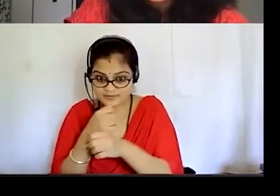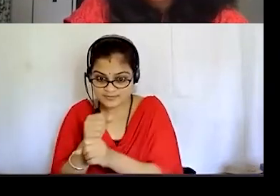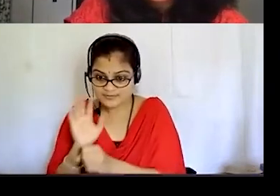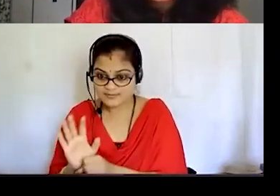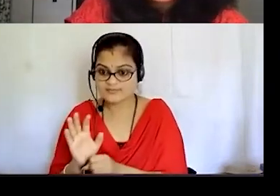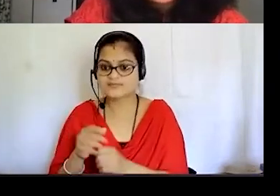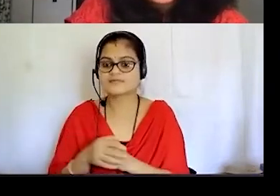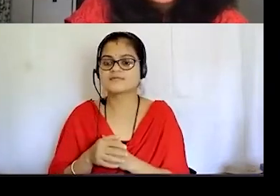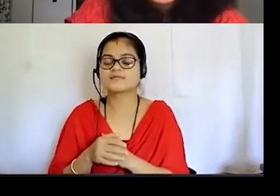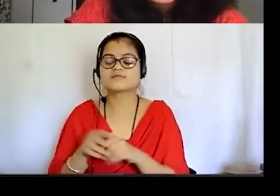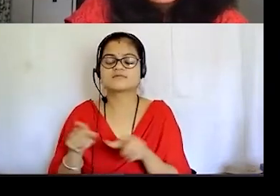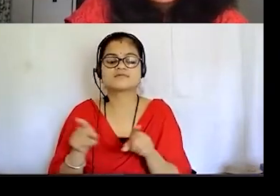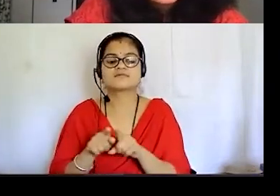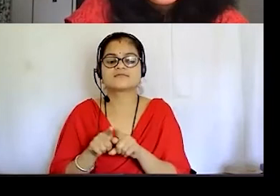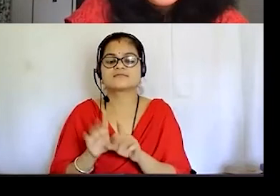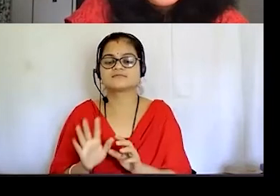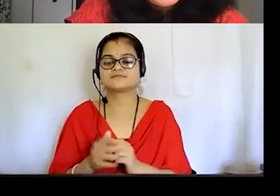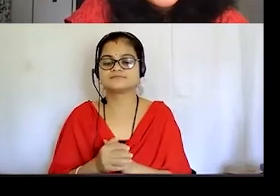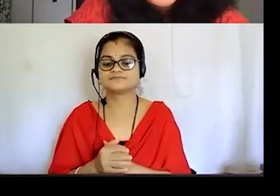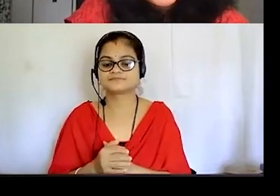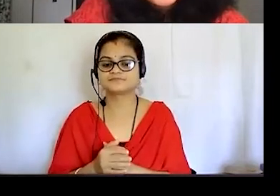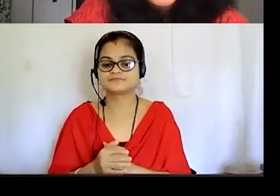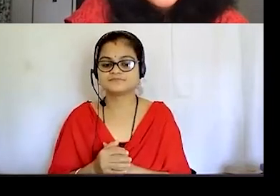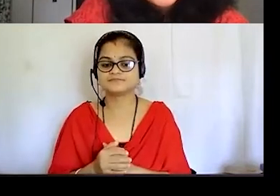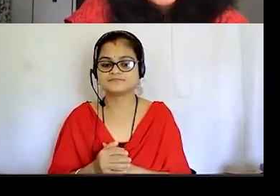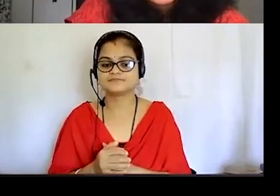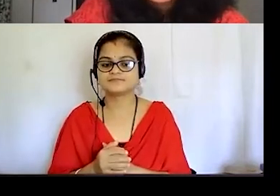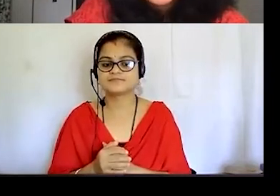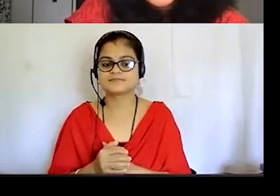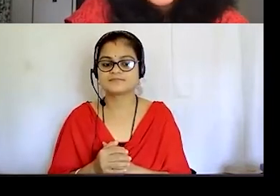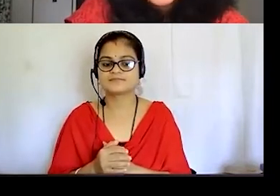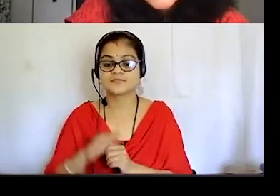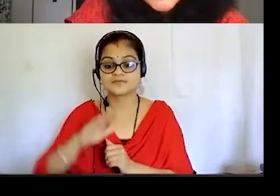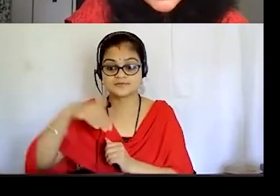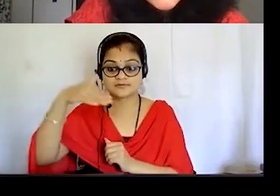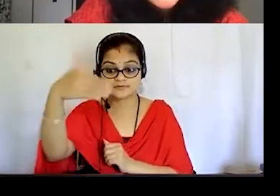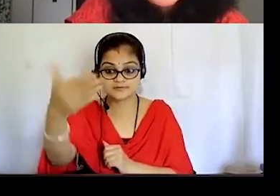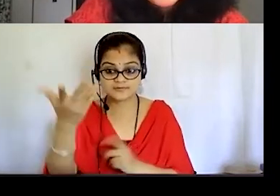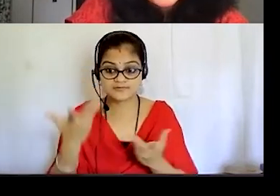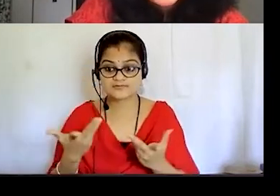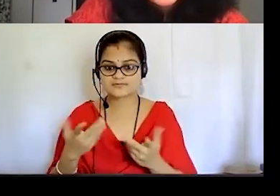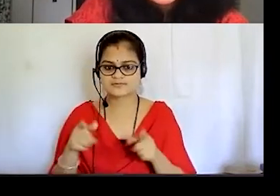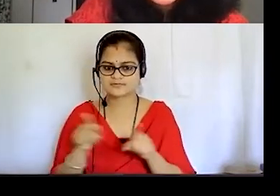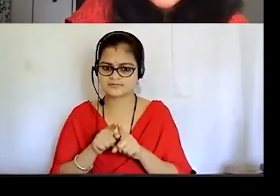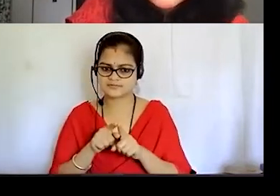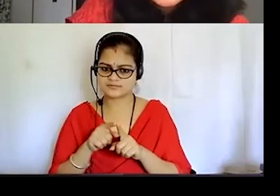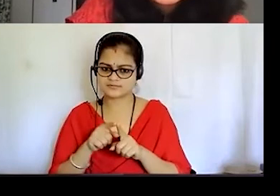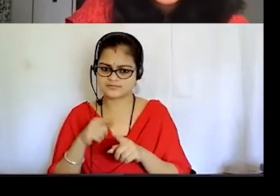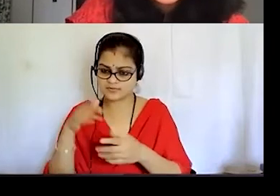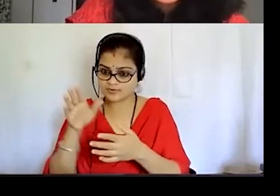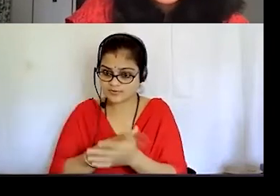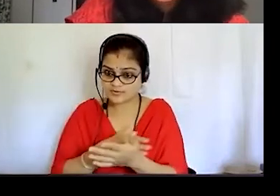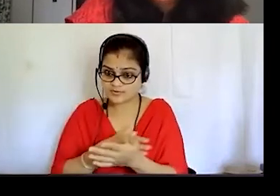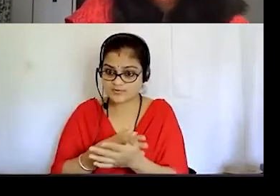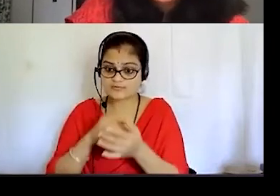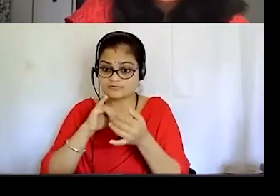who shake up the old order. Even though nobody gets to decide what future generations will embrace, sounds of